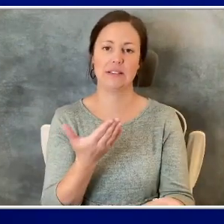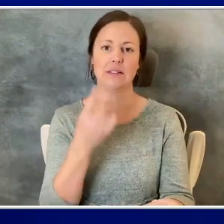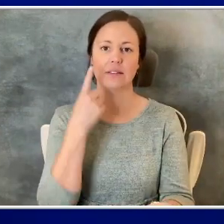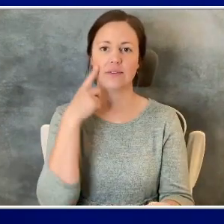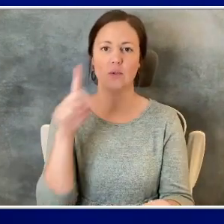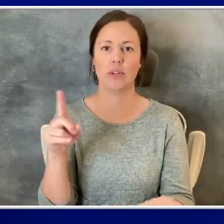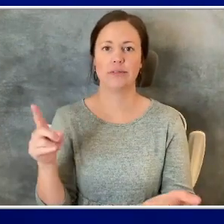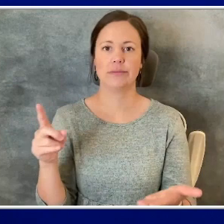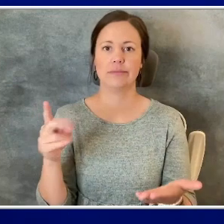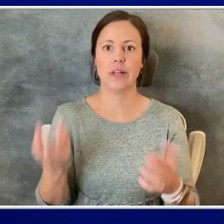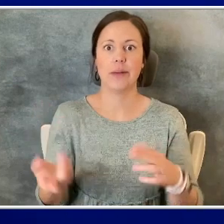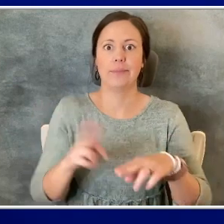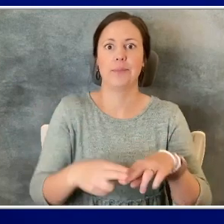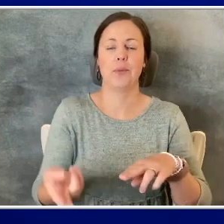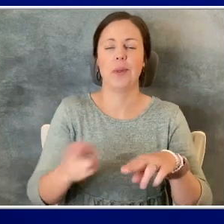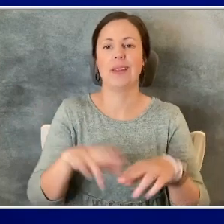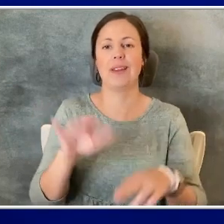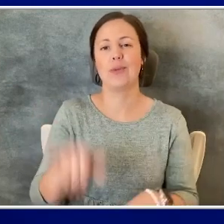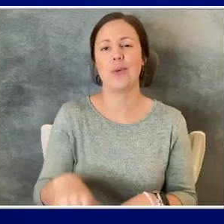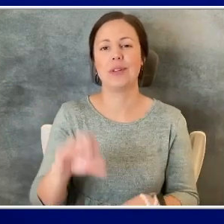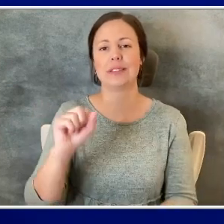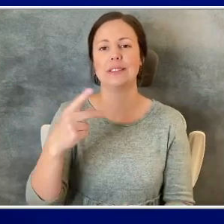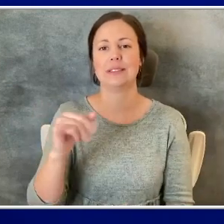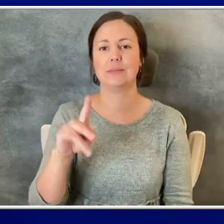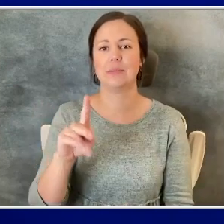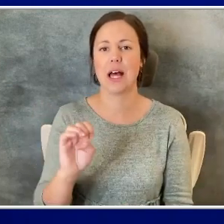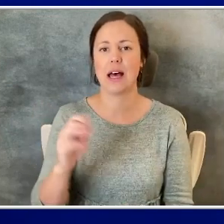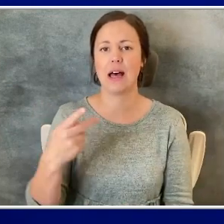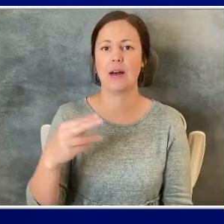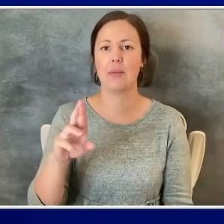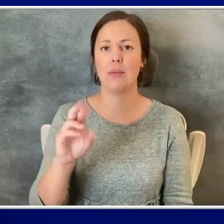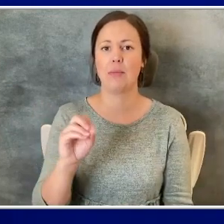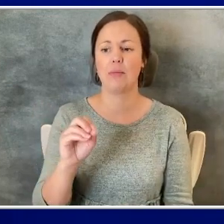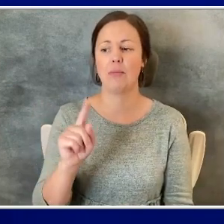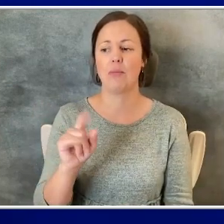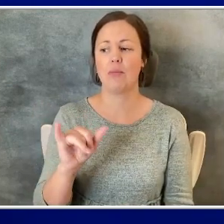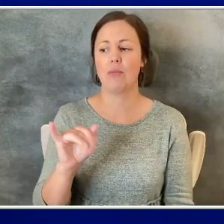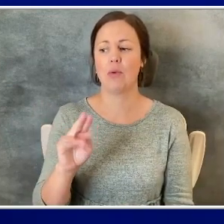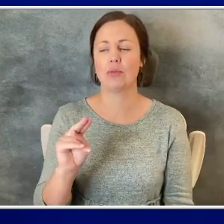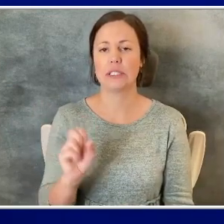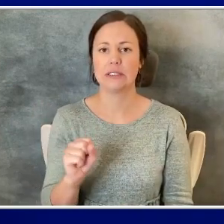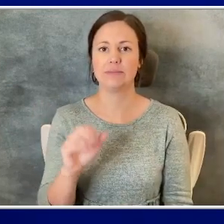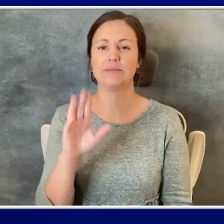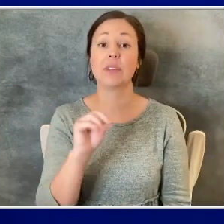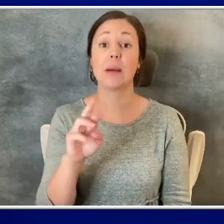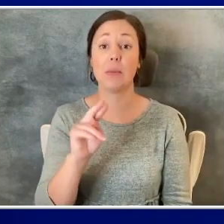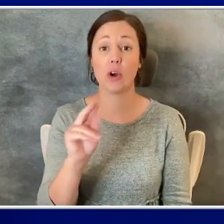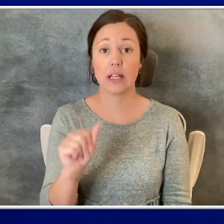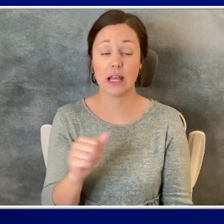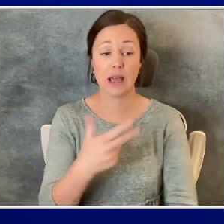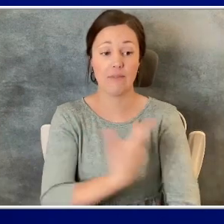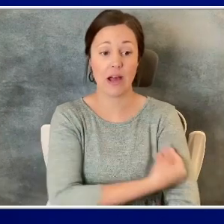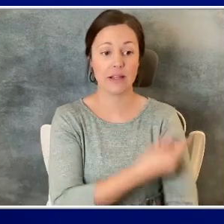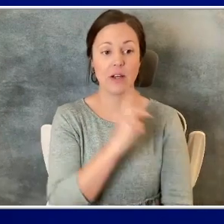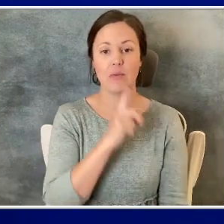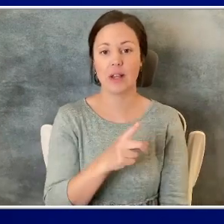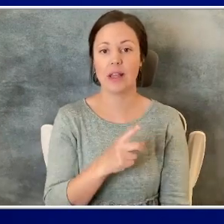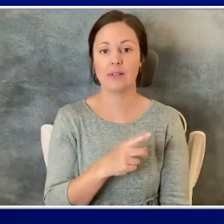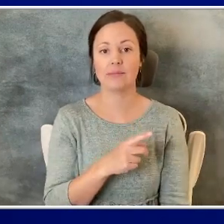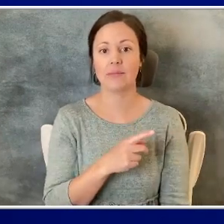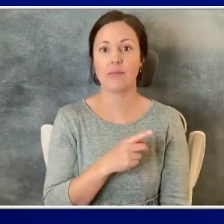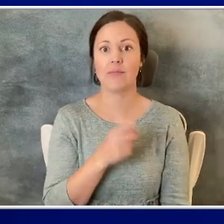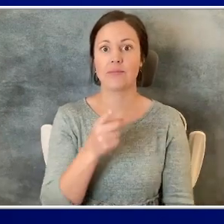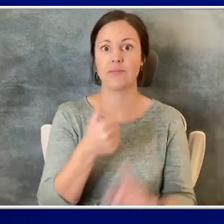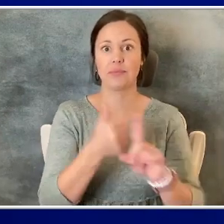proteins. Again, in these mRNA vaccines, you are creating that